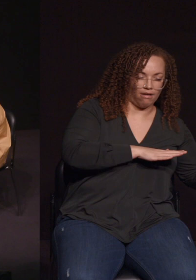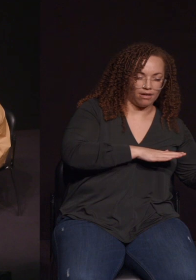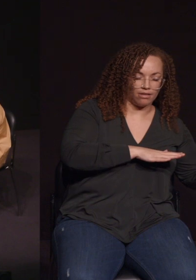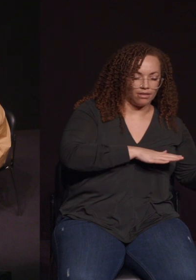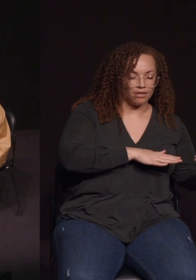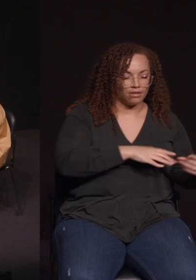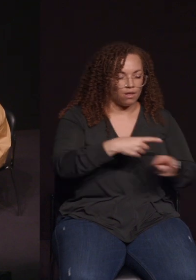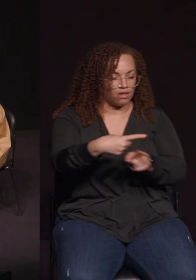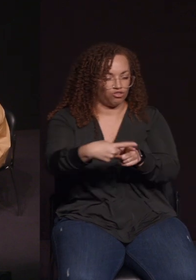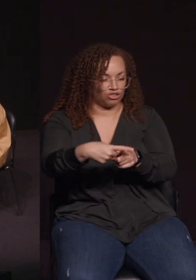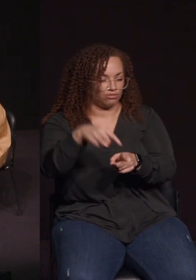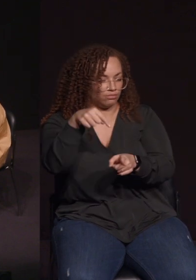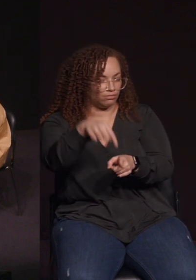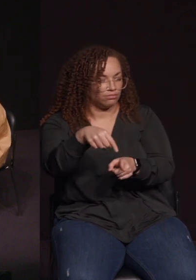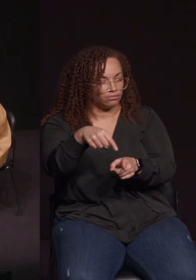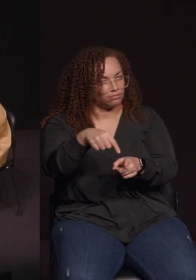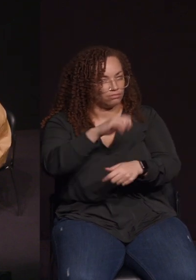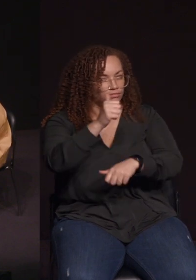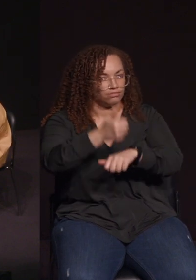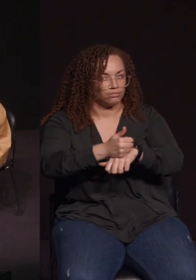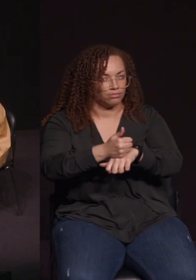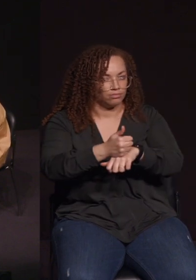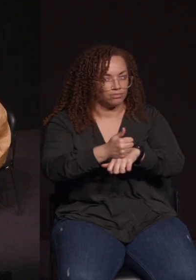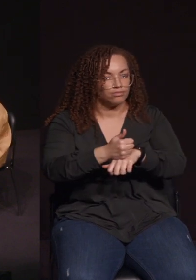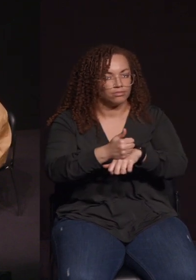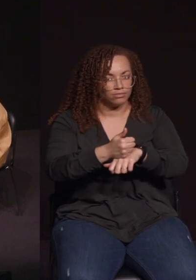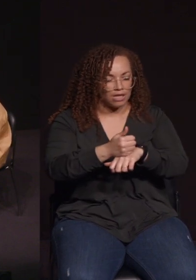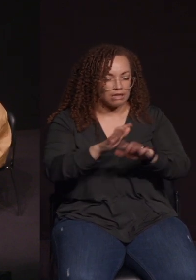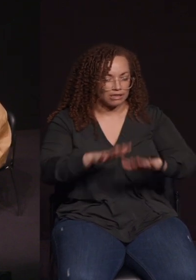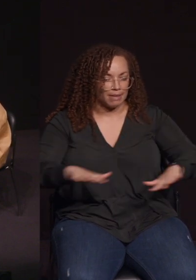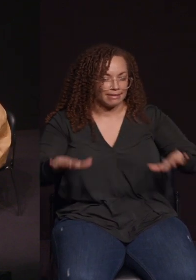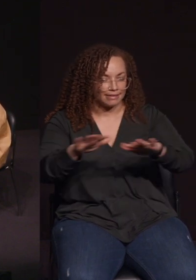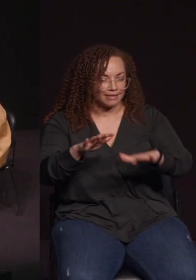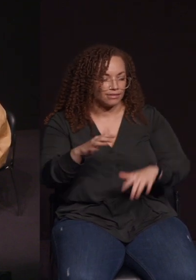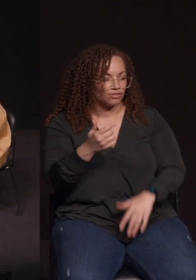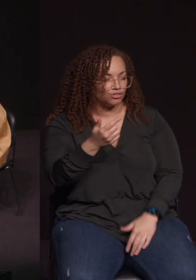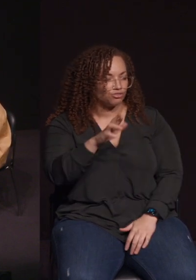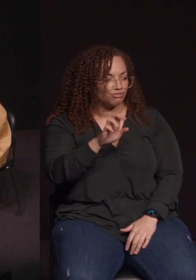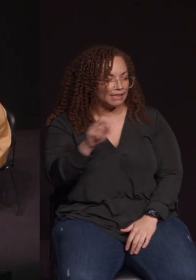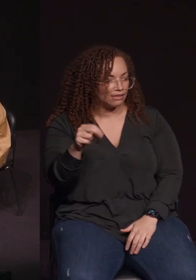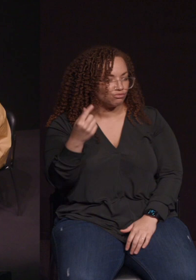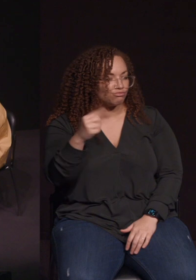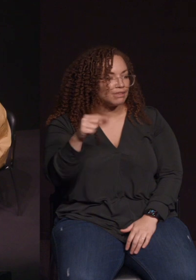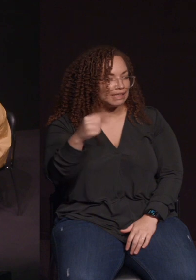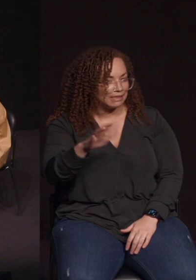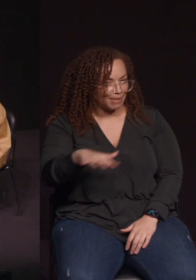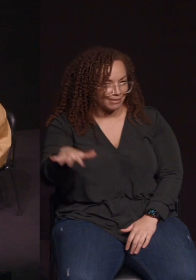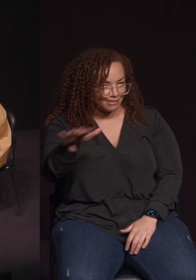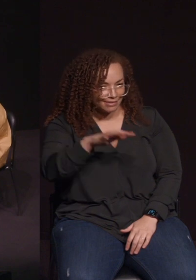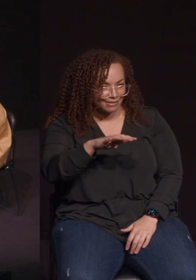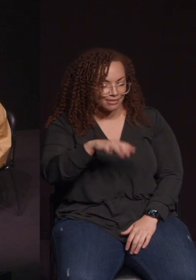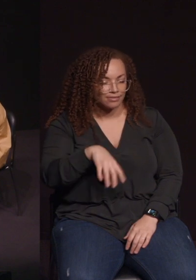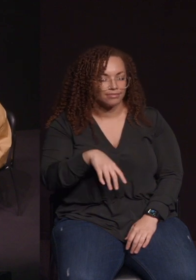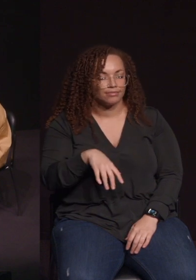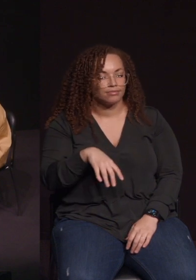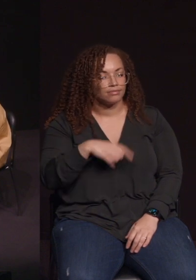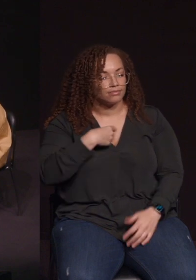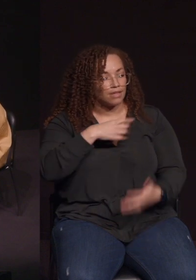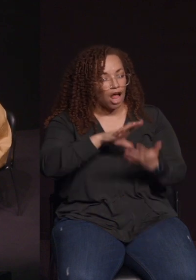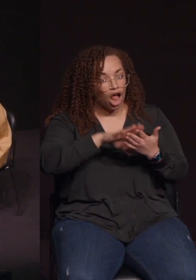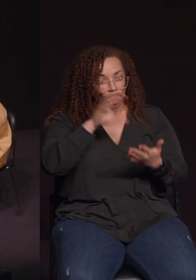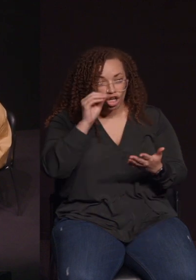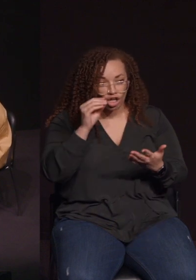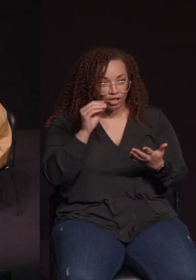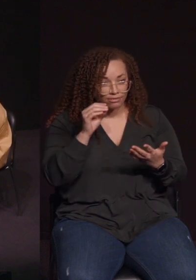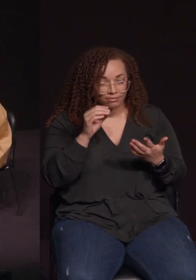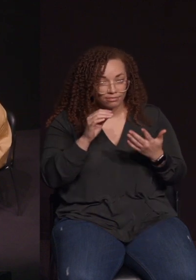the installing of a green space, right, and a roadside marker. And when I, like, learned about that and found out about that, I